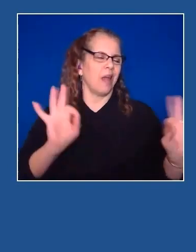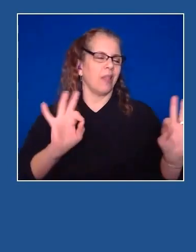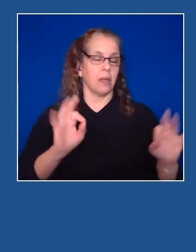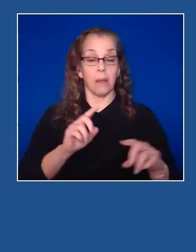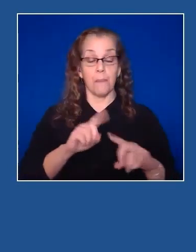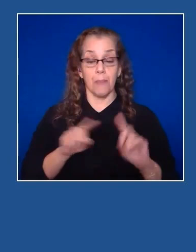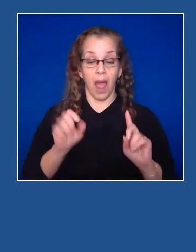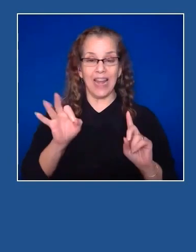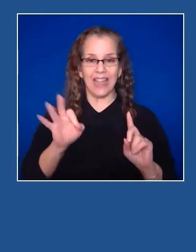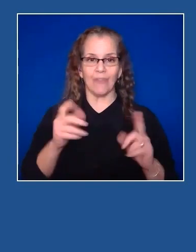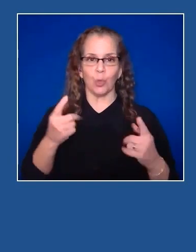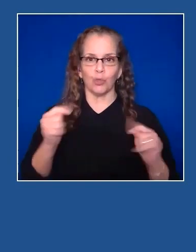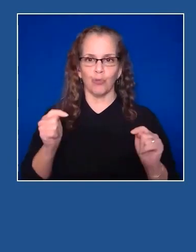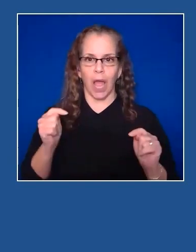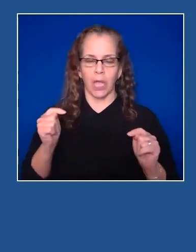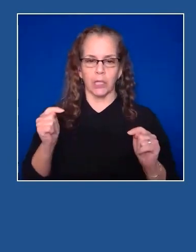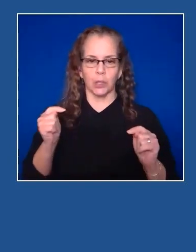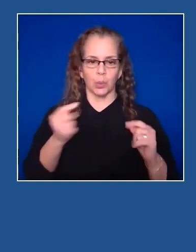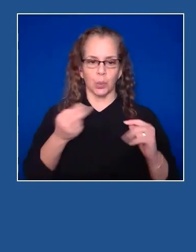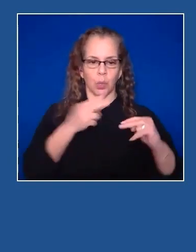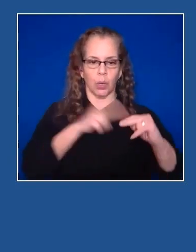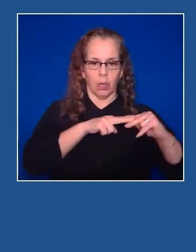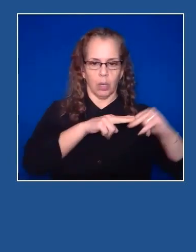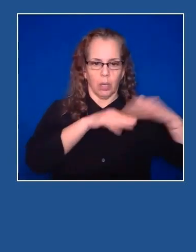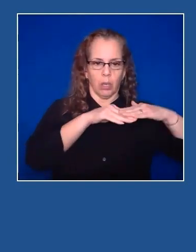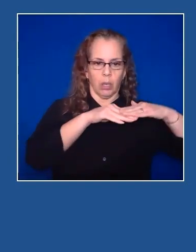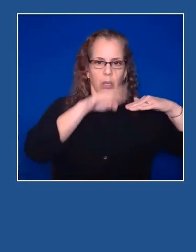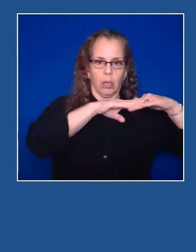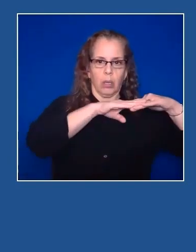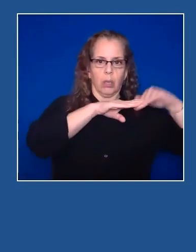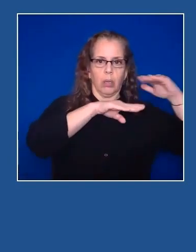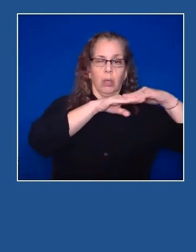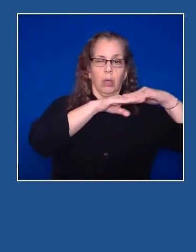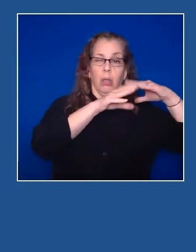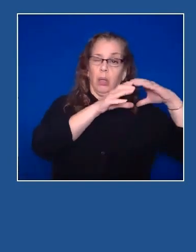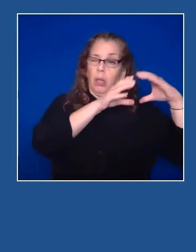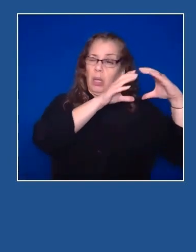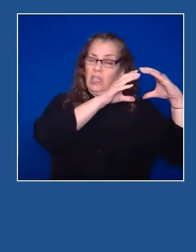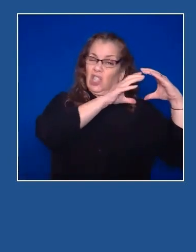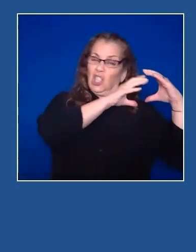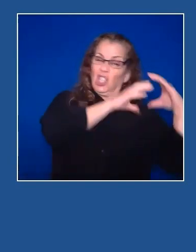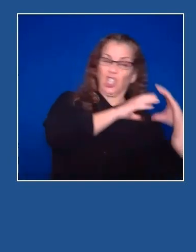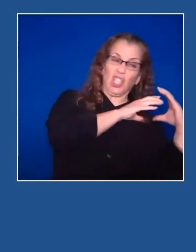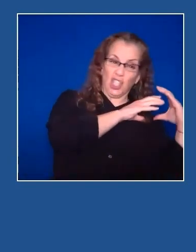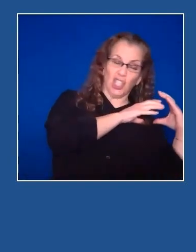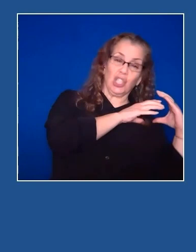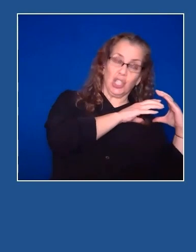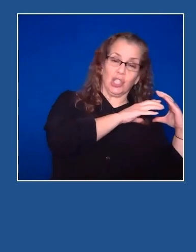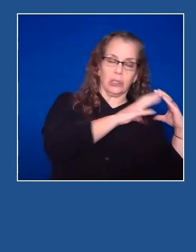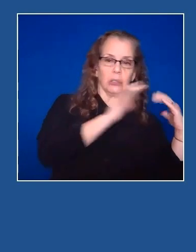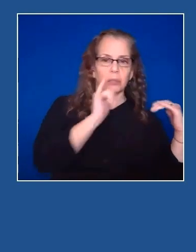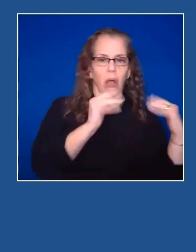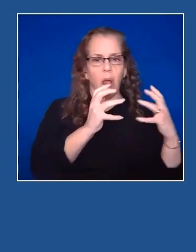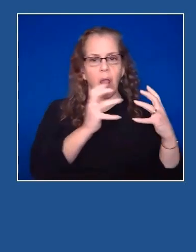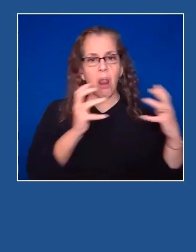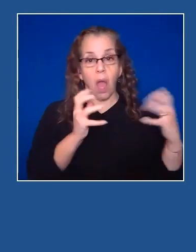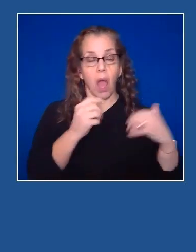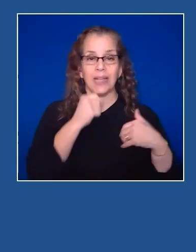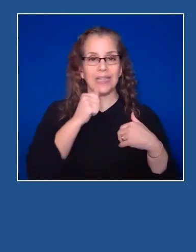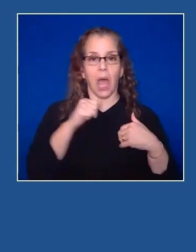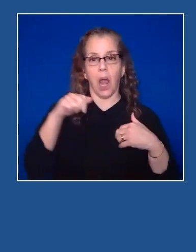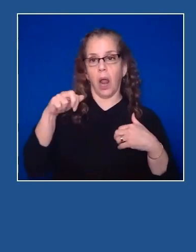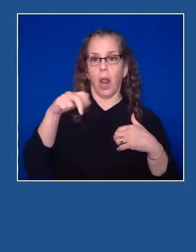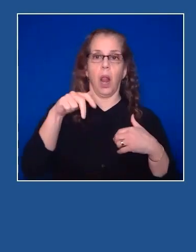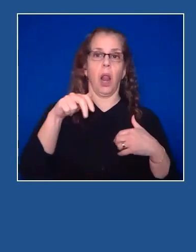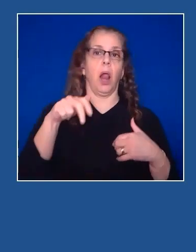trying to carry all that burden, that's not a small step. That's the point. It's a huge step. And so, of course, you'd trip and wouldn't be